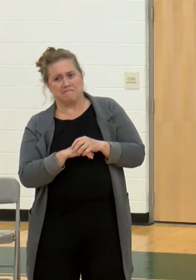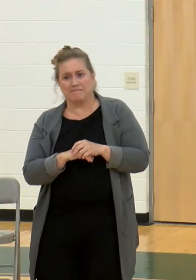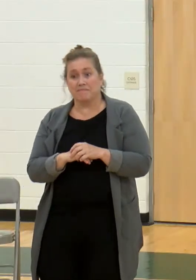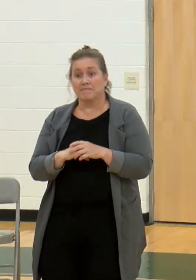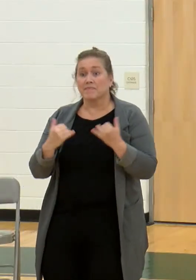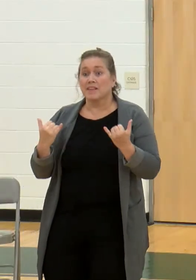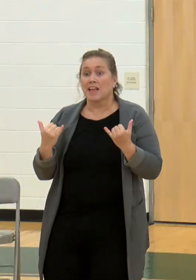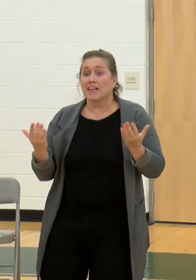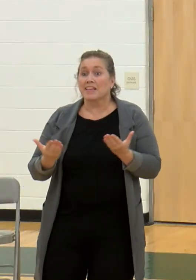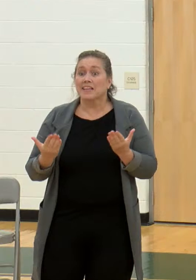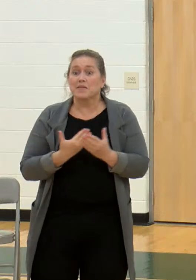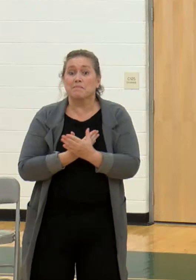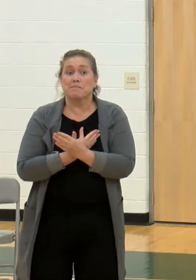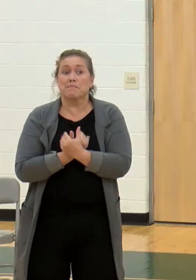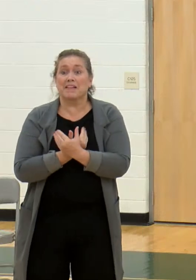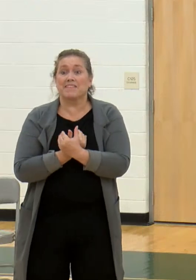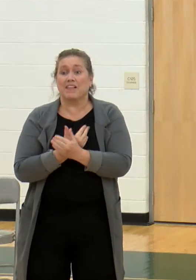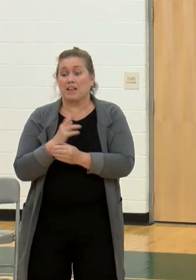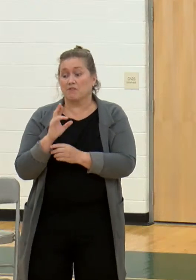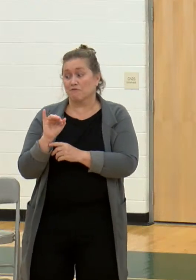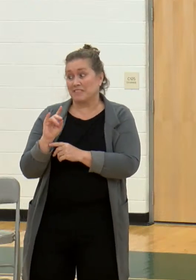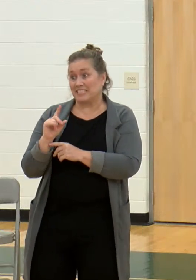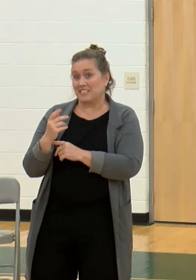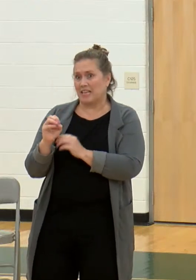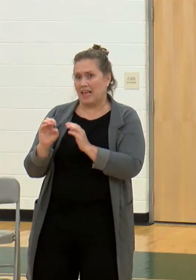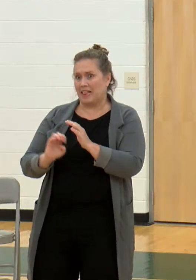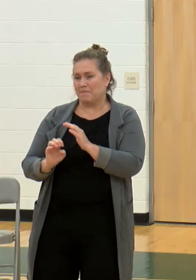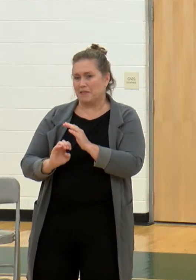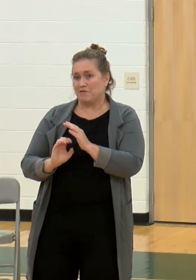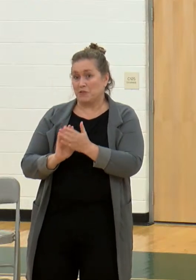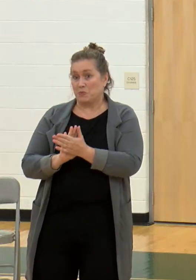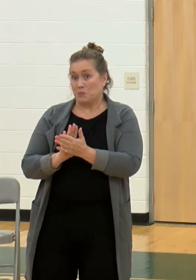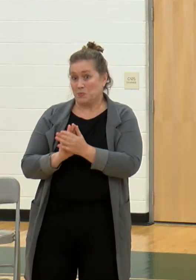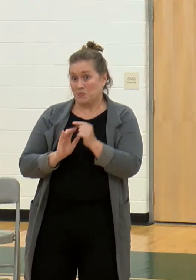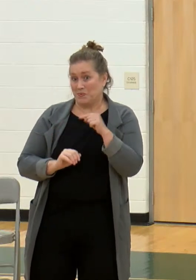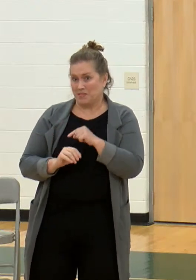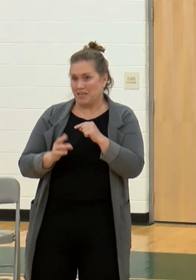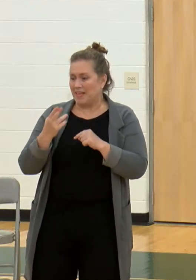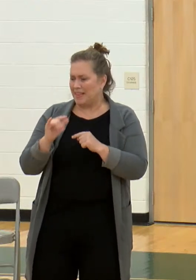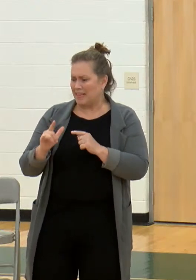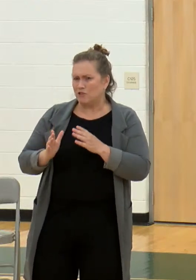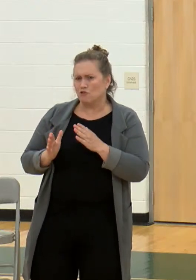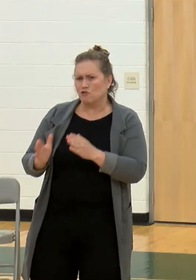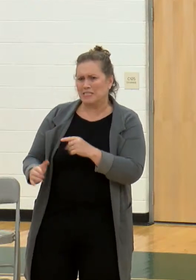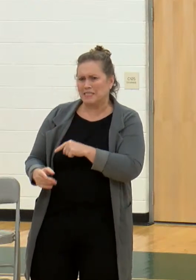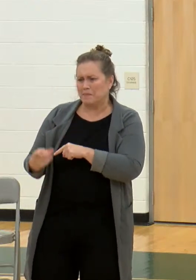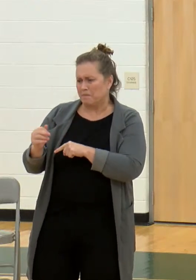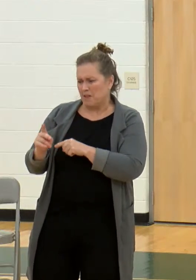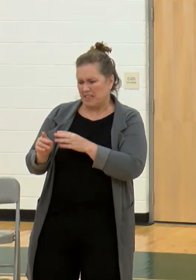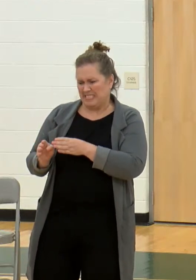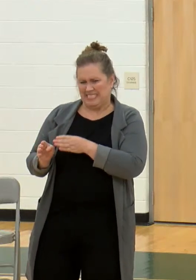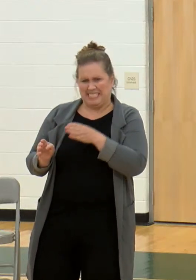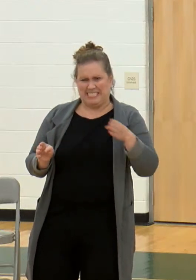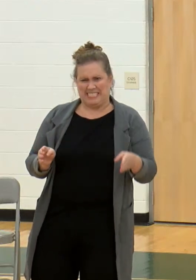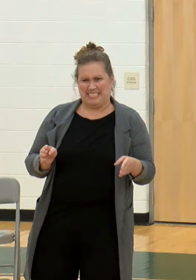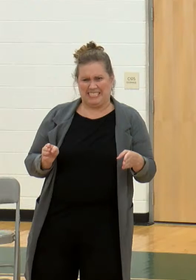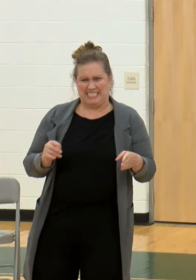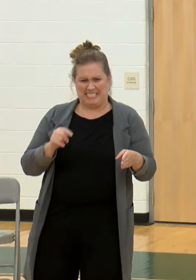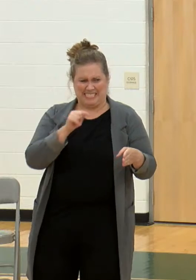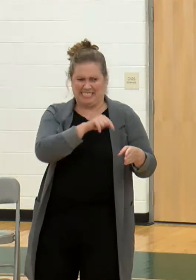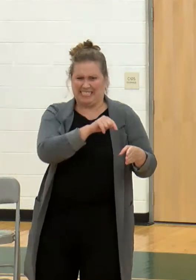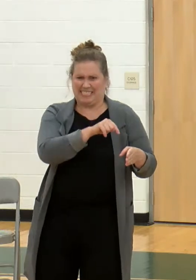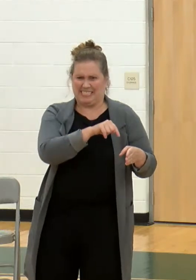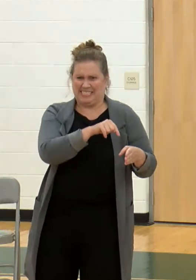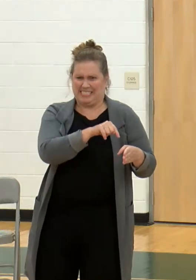Ridge Elementary School. Hill Street Park is the 700,000 square foot park, less than a couple miles